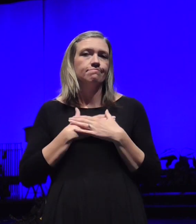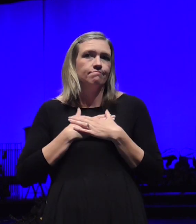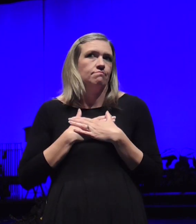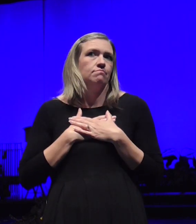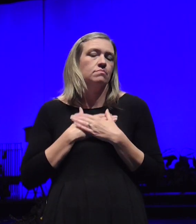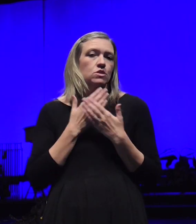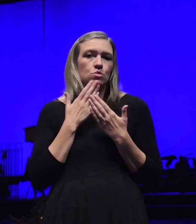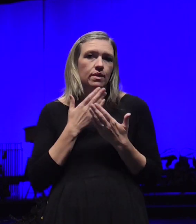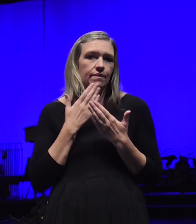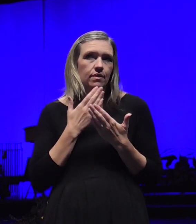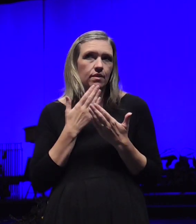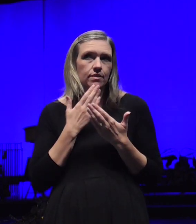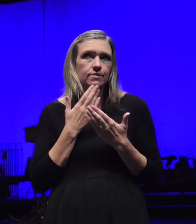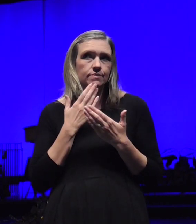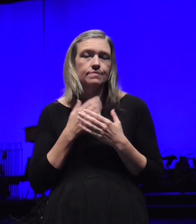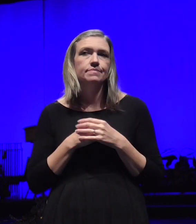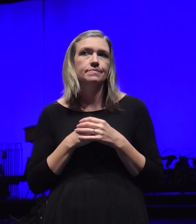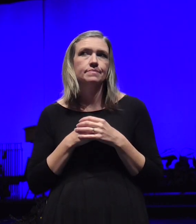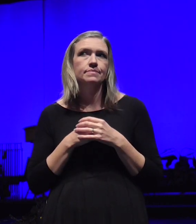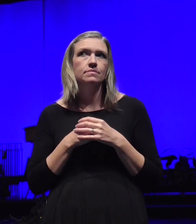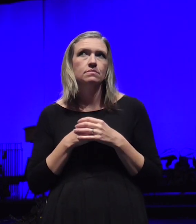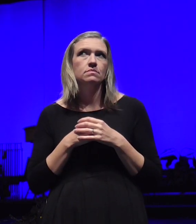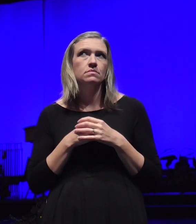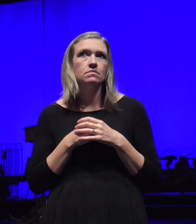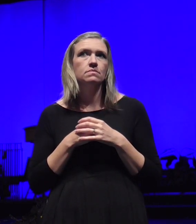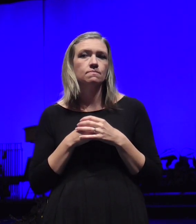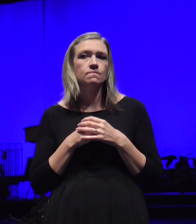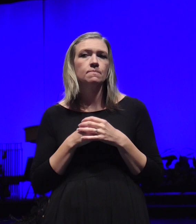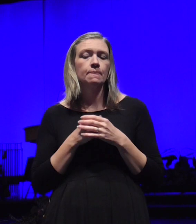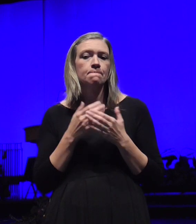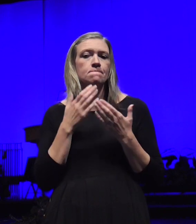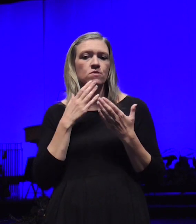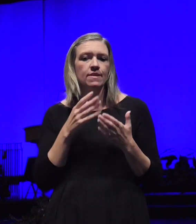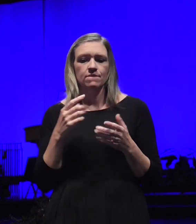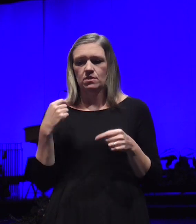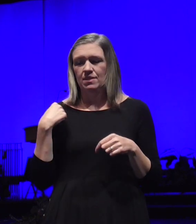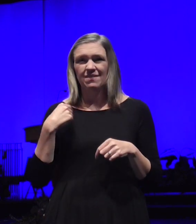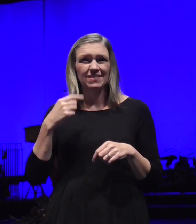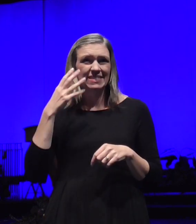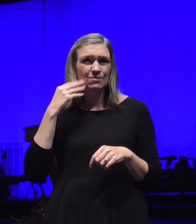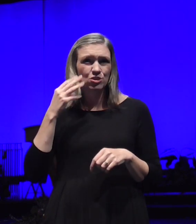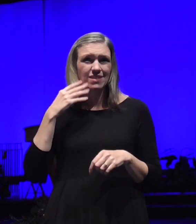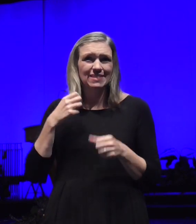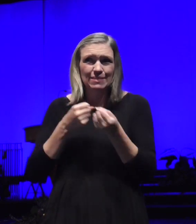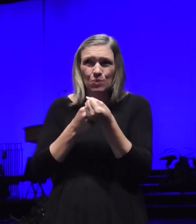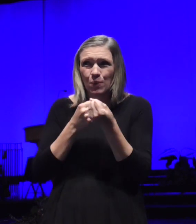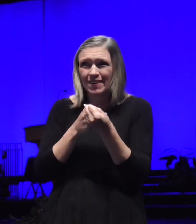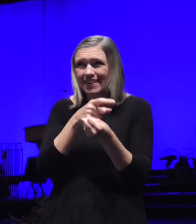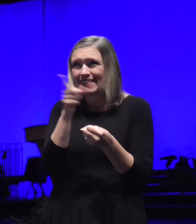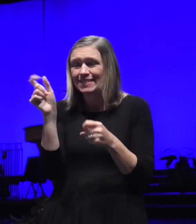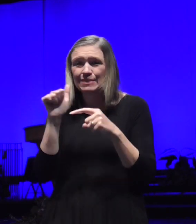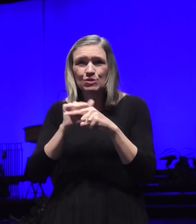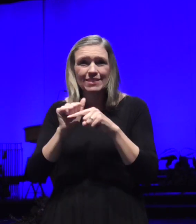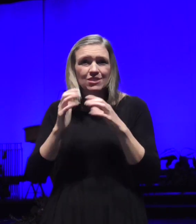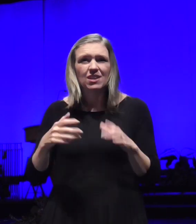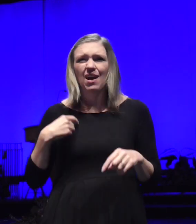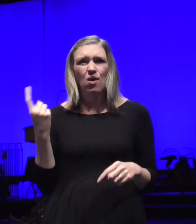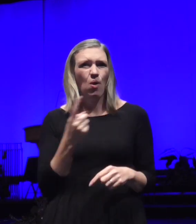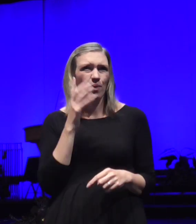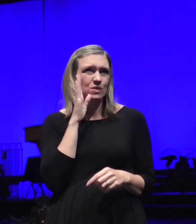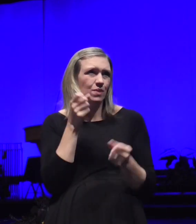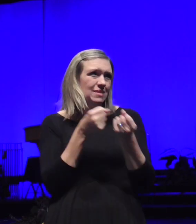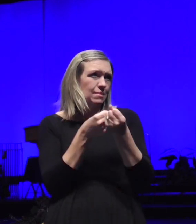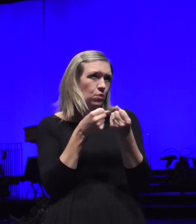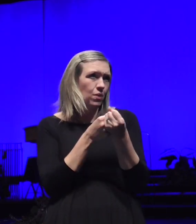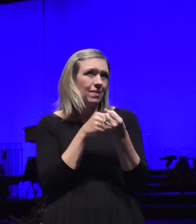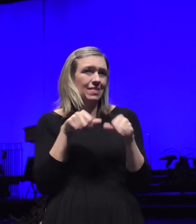grateful to have been in that place of supporting the practitioners. I always will be in that place of supporting